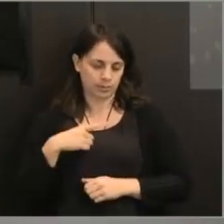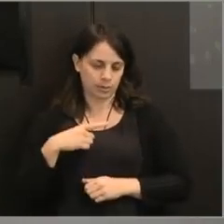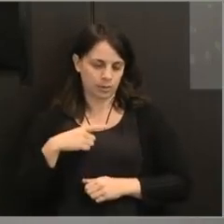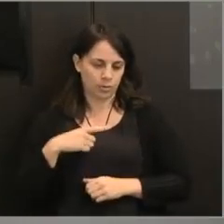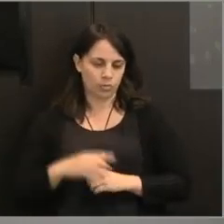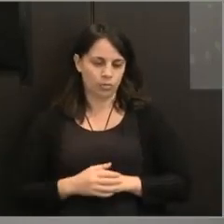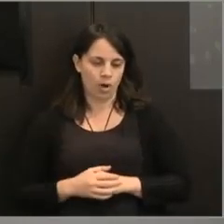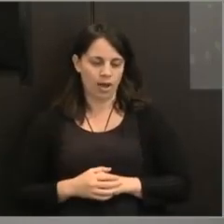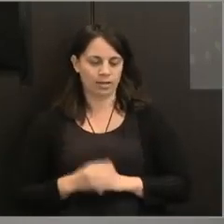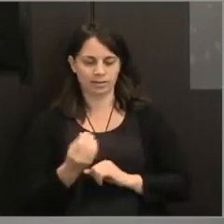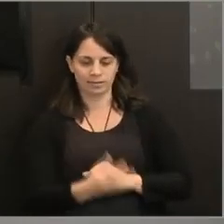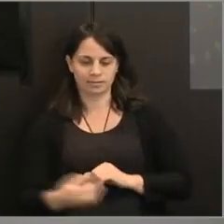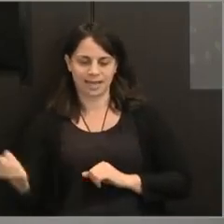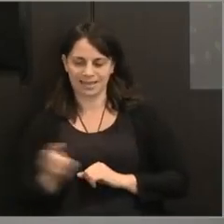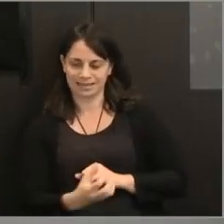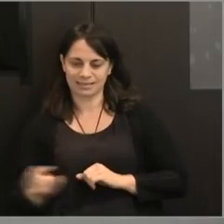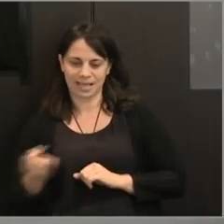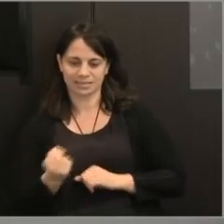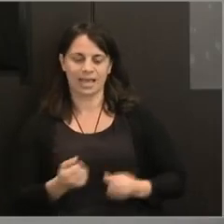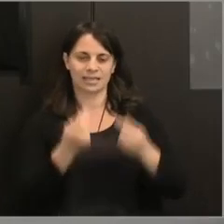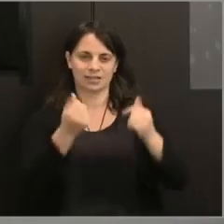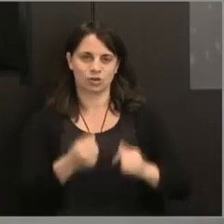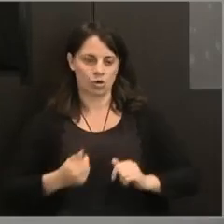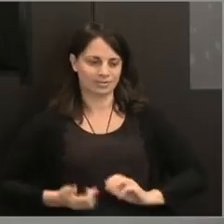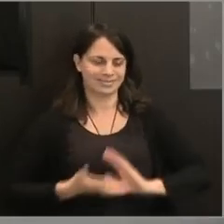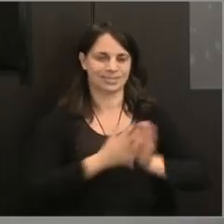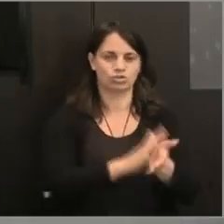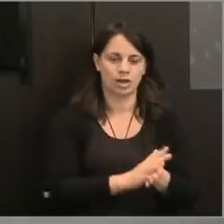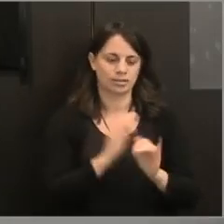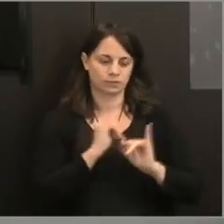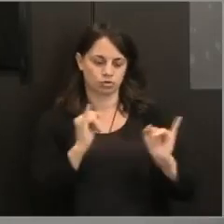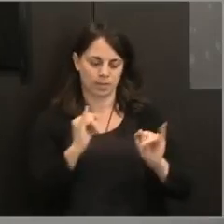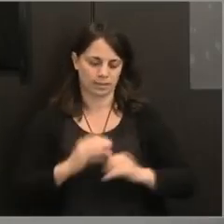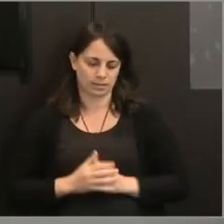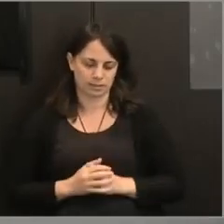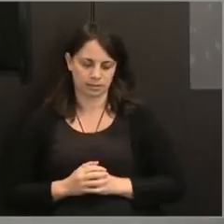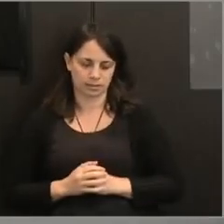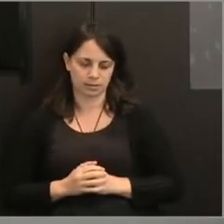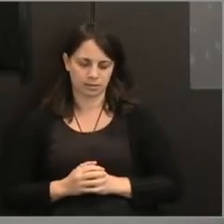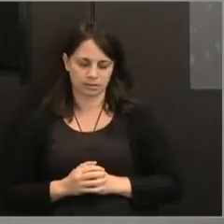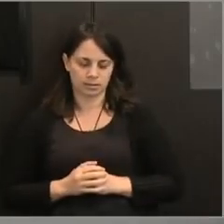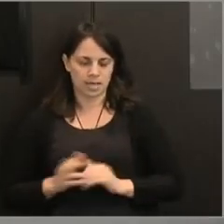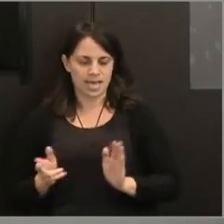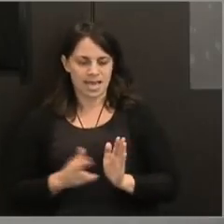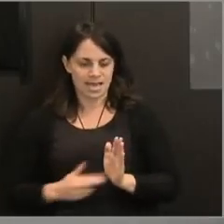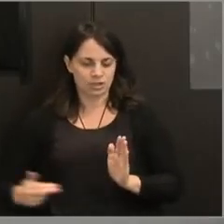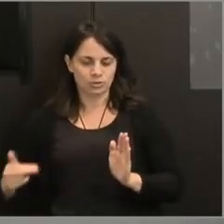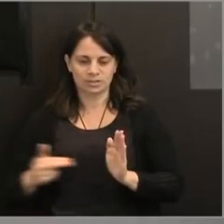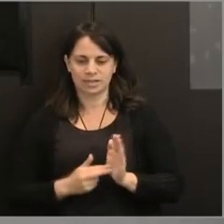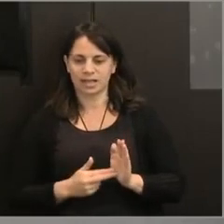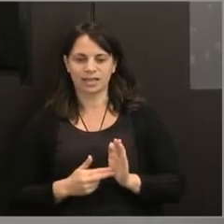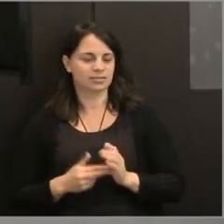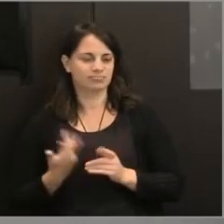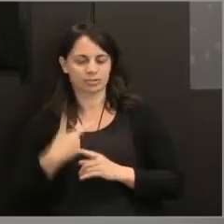has always been destructive and traumatic. In this country, the misremembering of colonisation